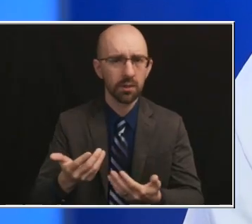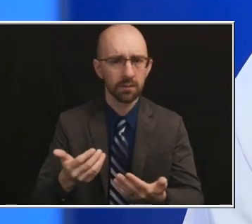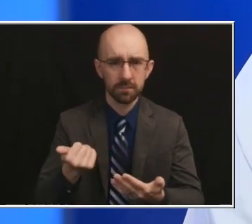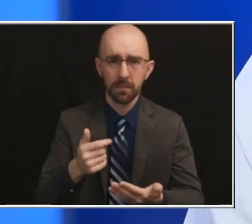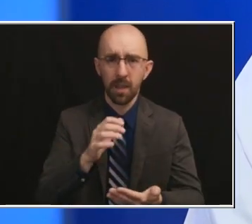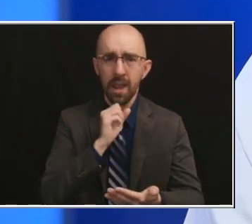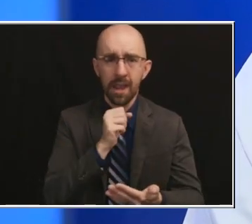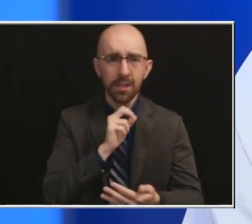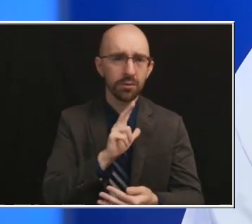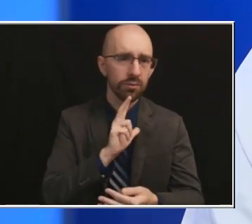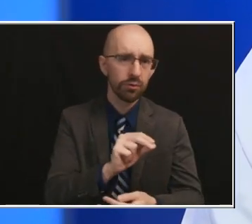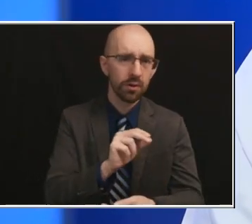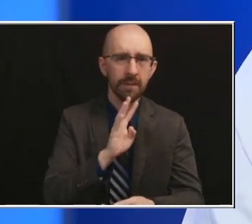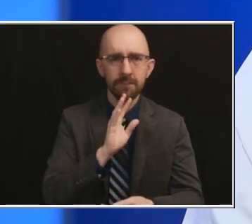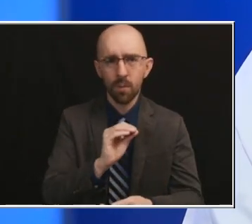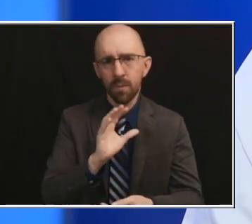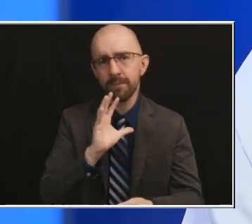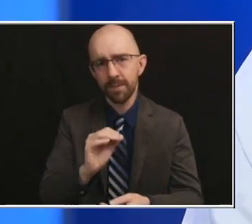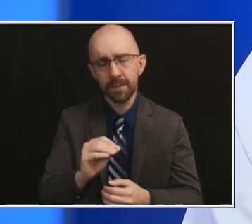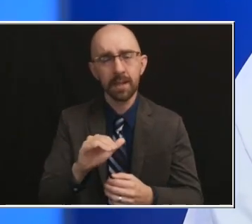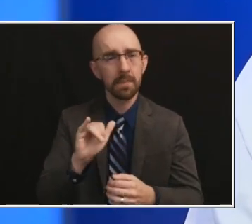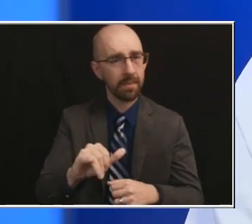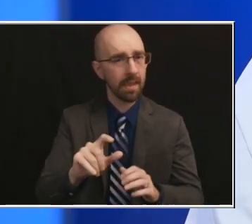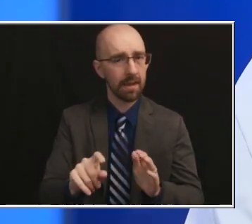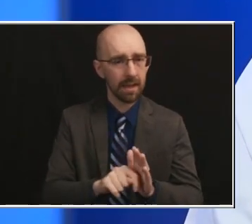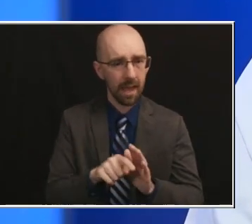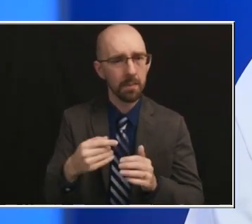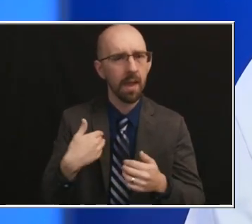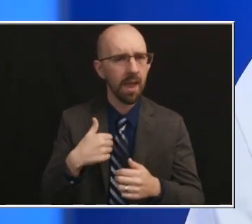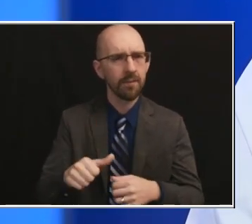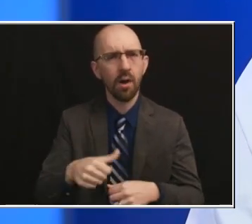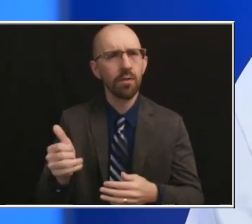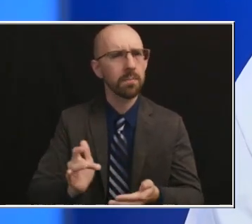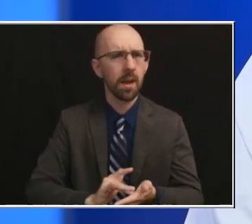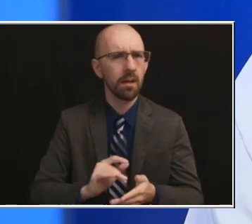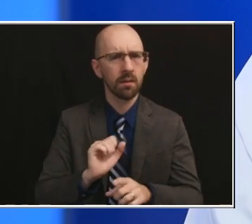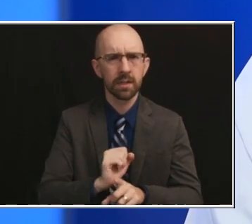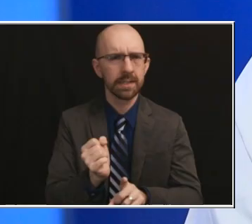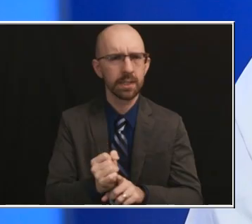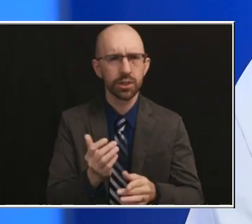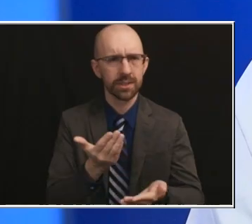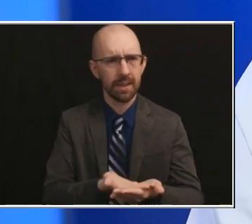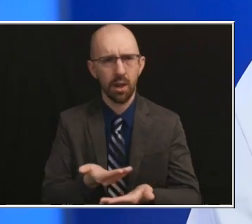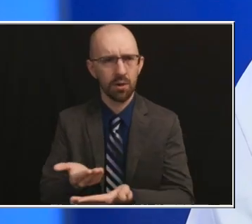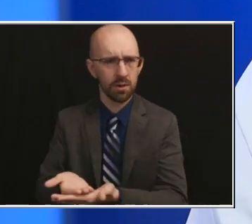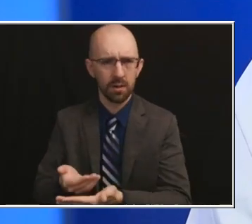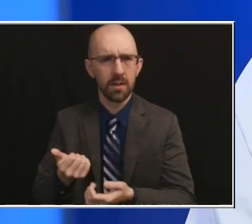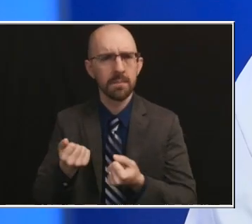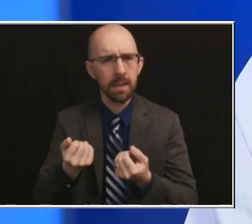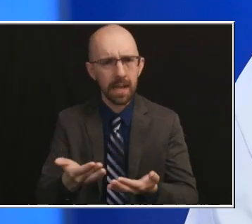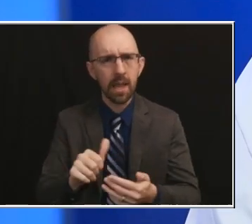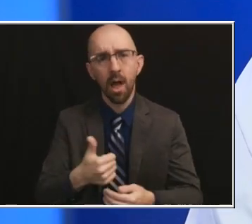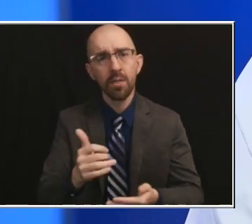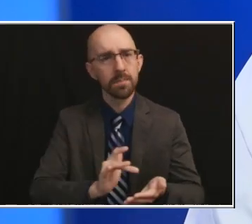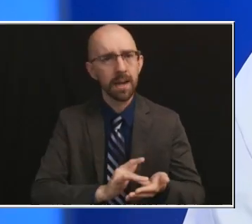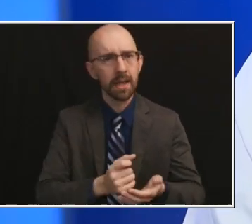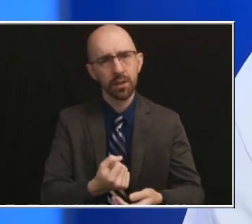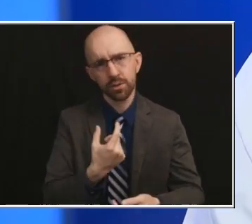by that time, they have many other medical conditions, and they are on many other medications. So